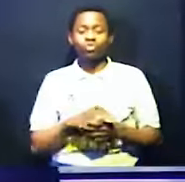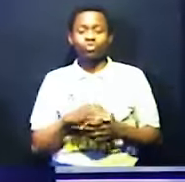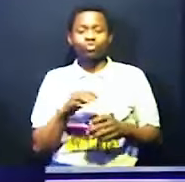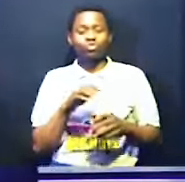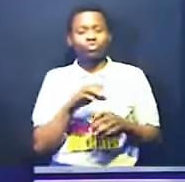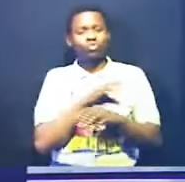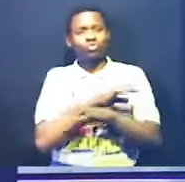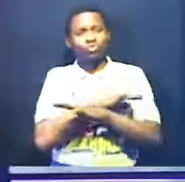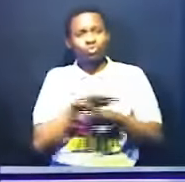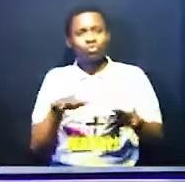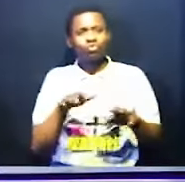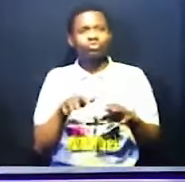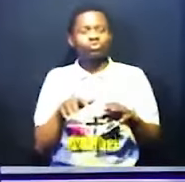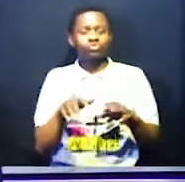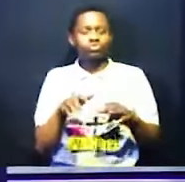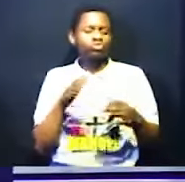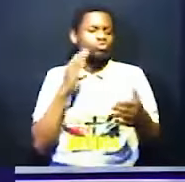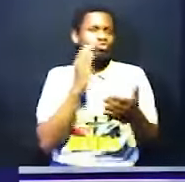Proverbs